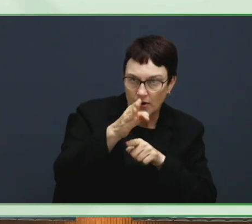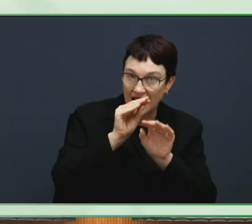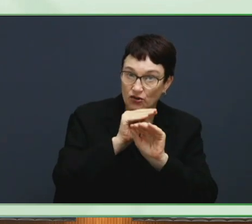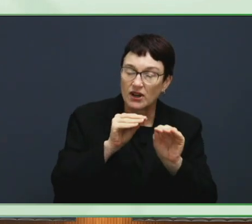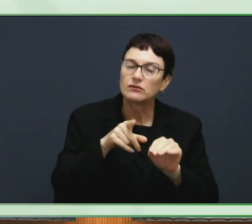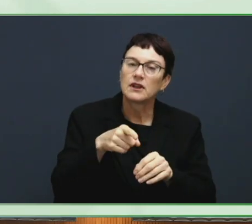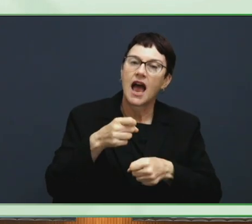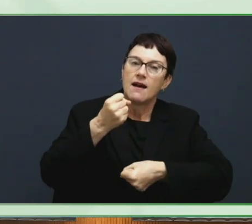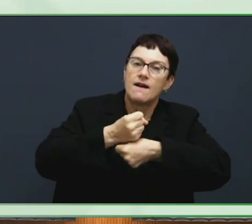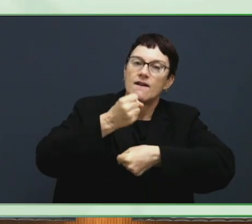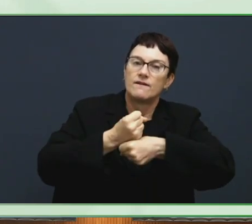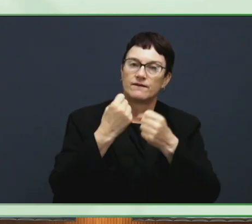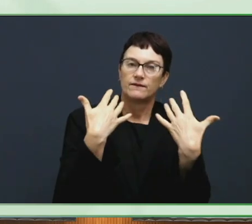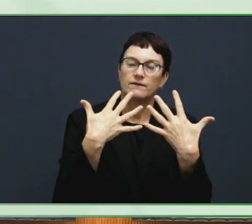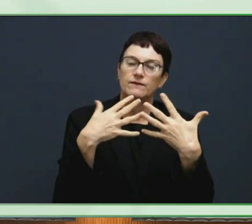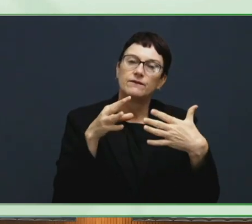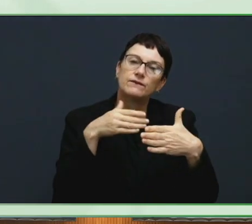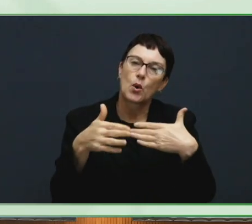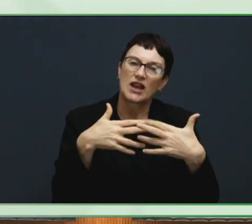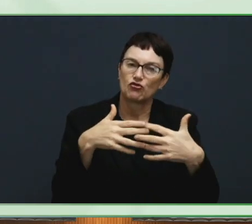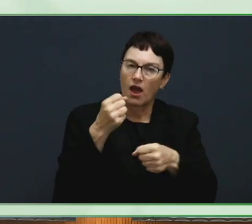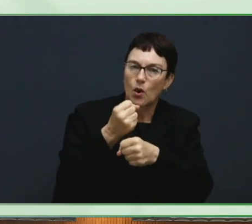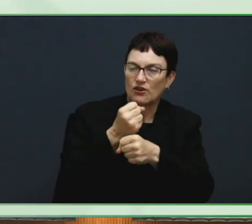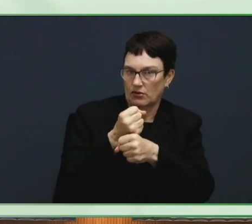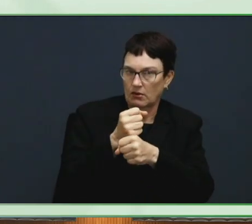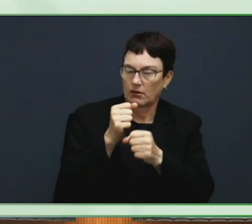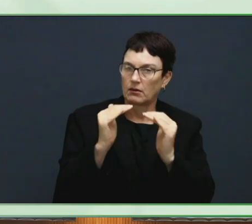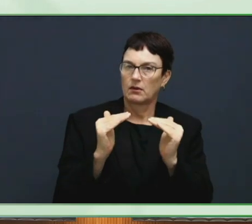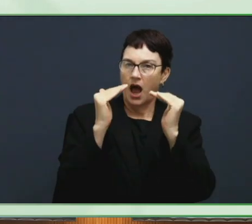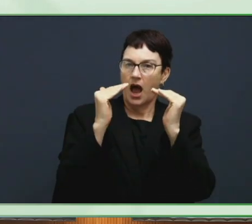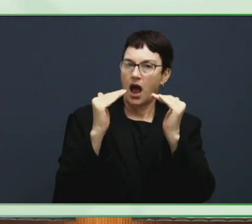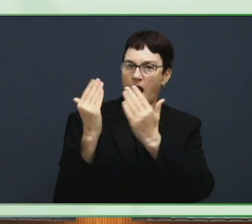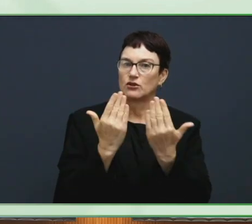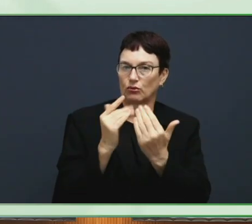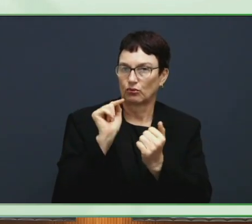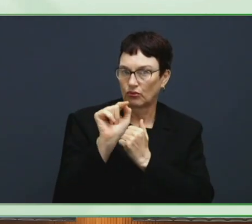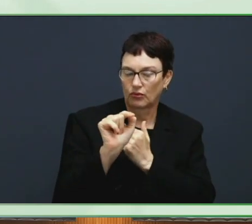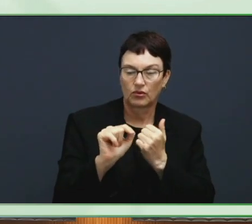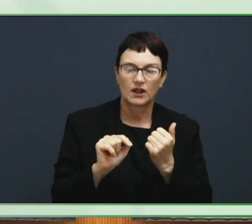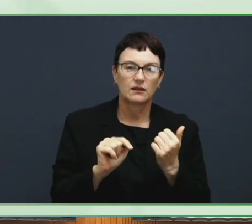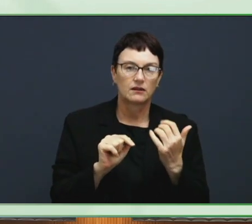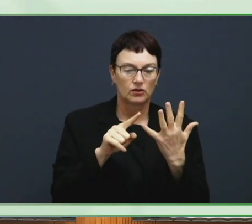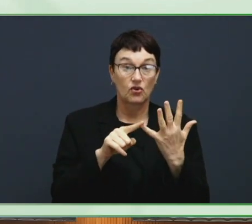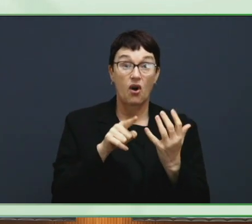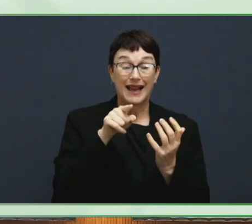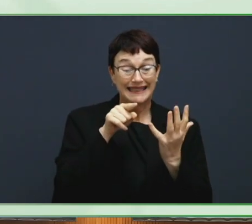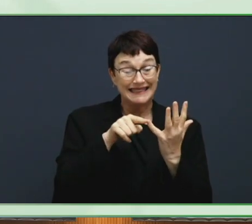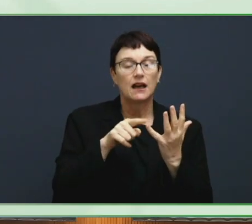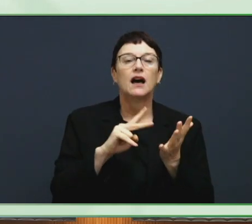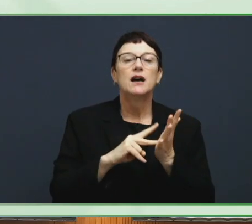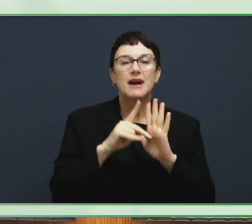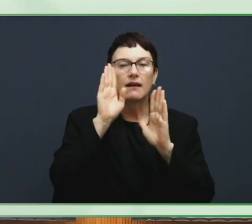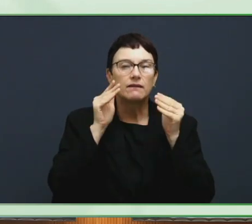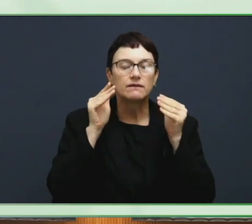will aim to bridge the gap between the education and the employment. The